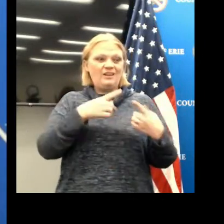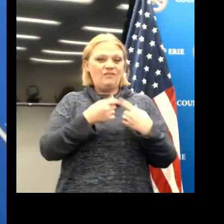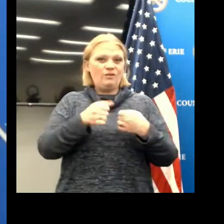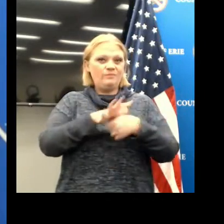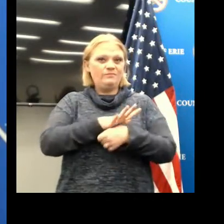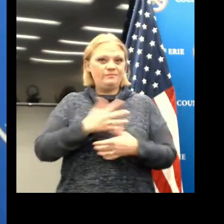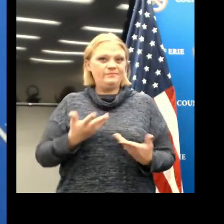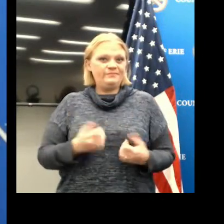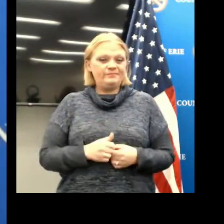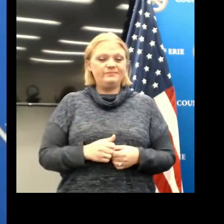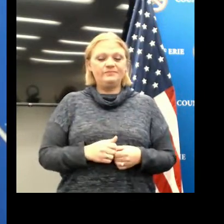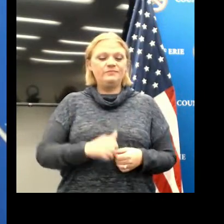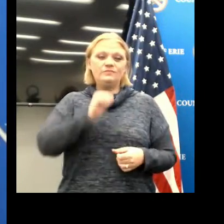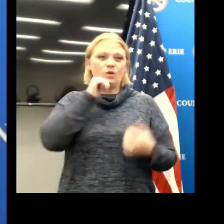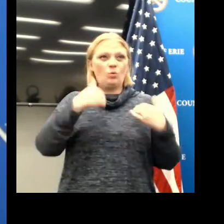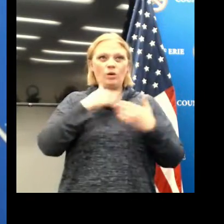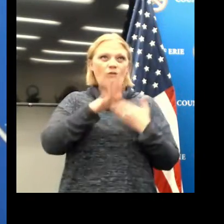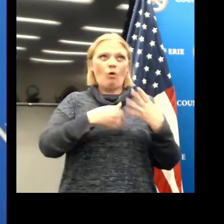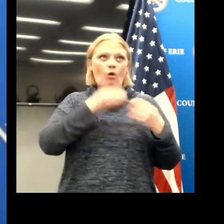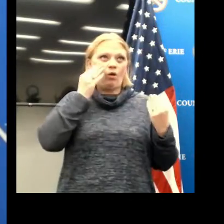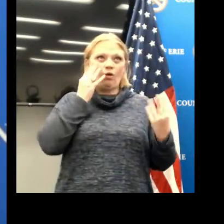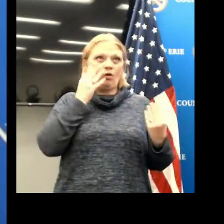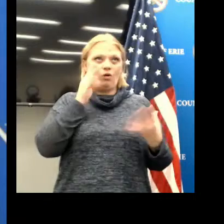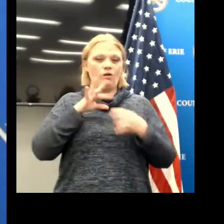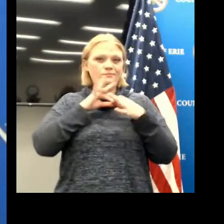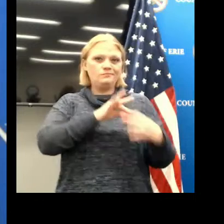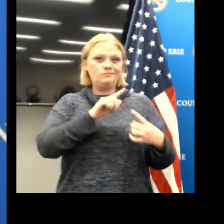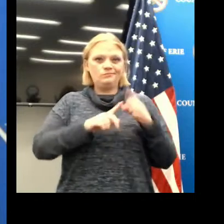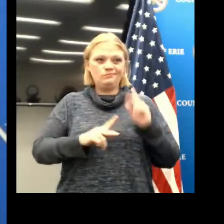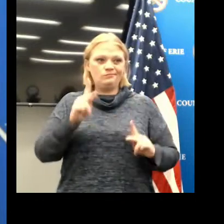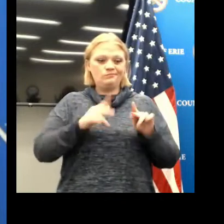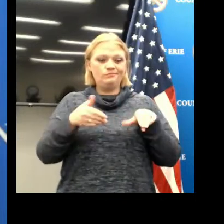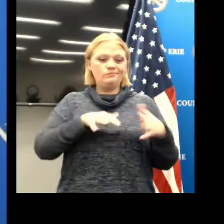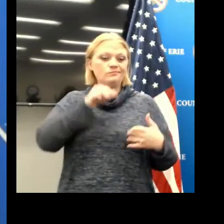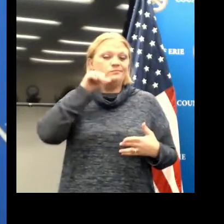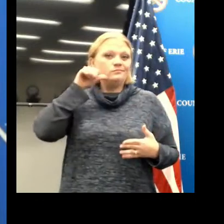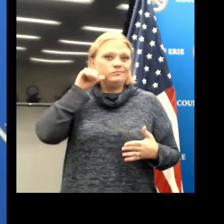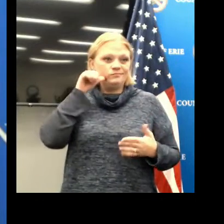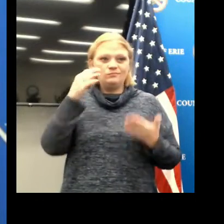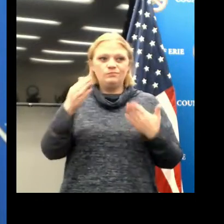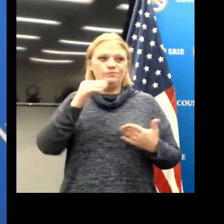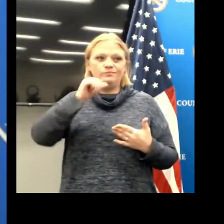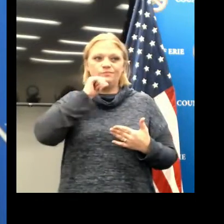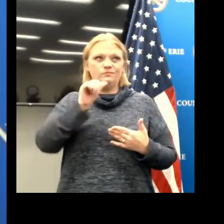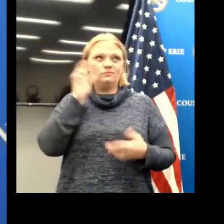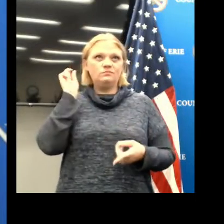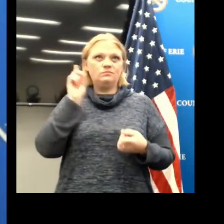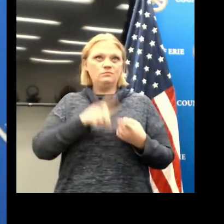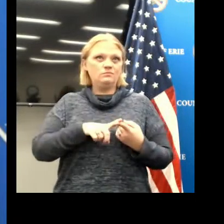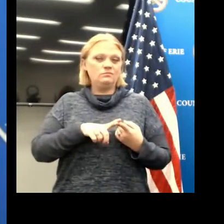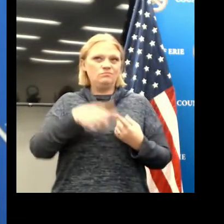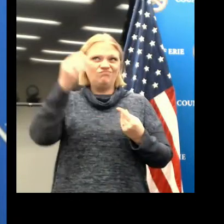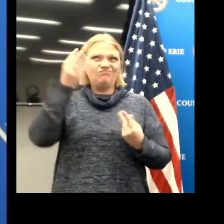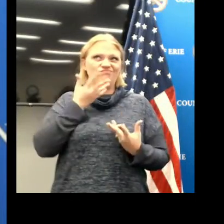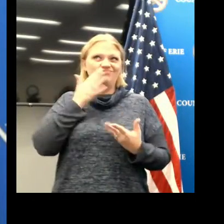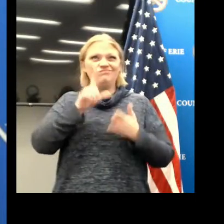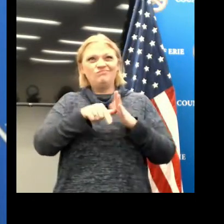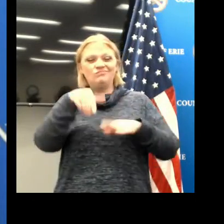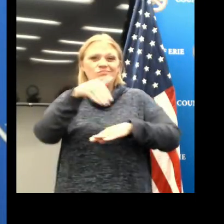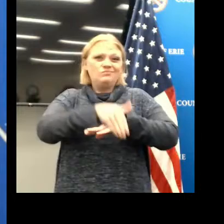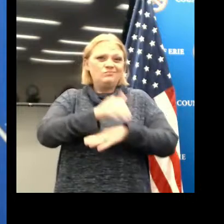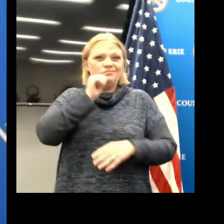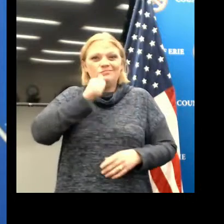County. And while we don't have all the data yet with regards to the individuals who died yesterday, and we'll probably not get that until later tonight or